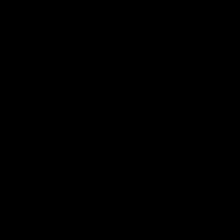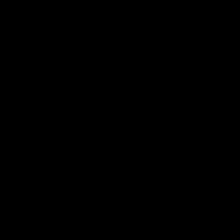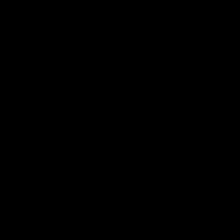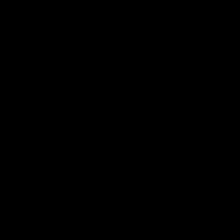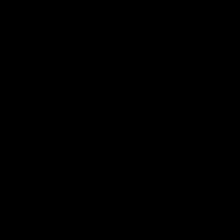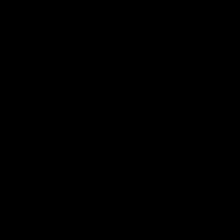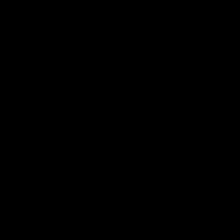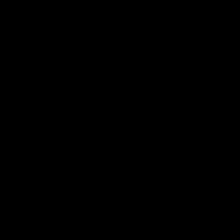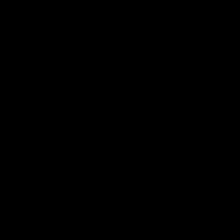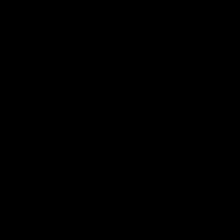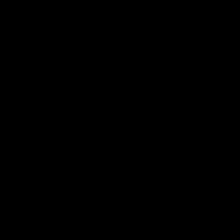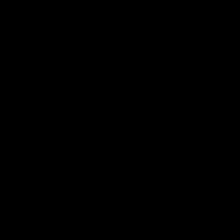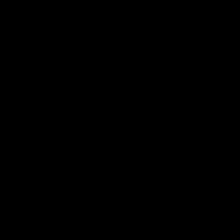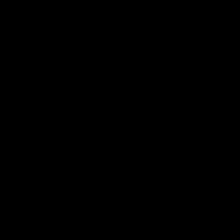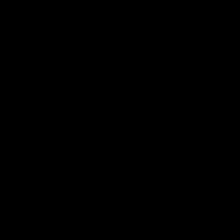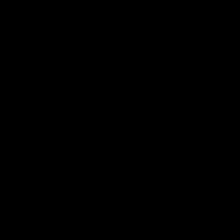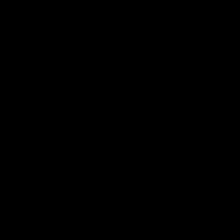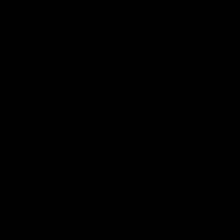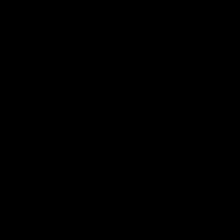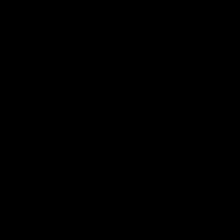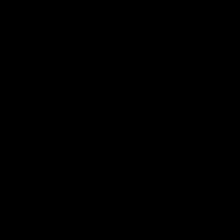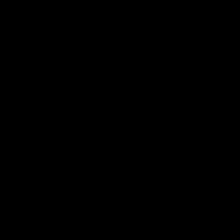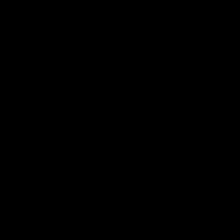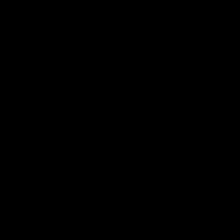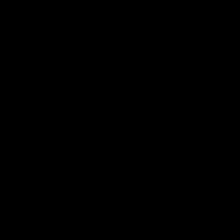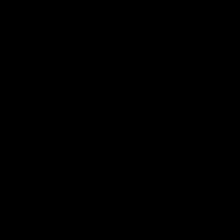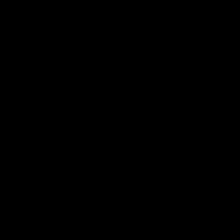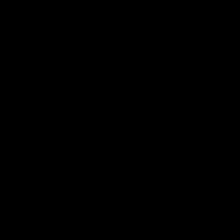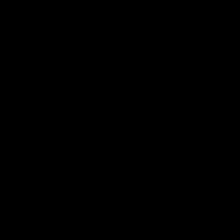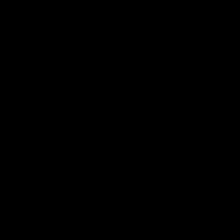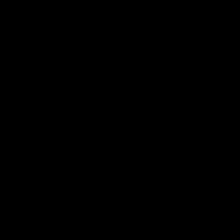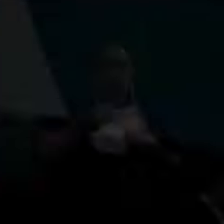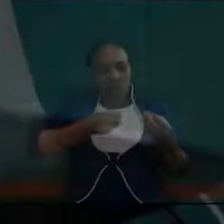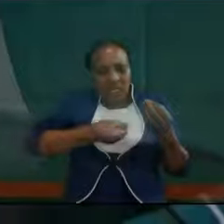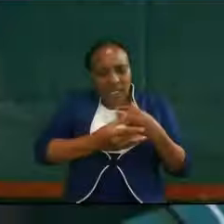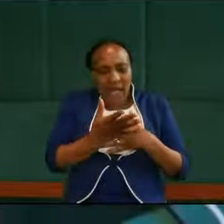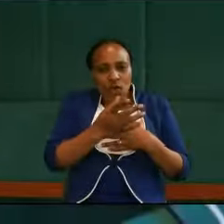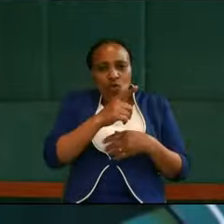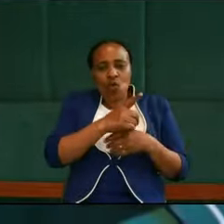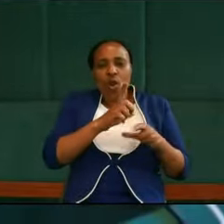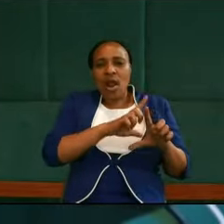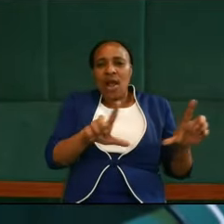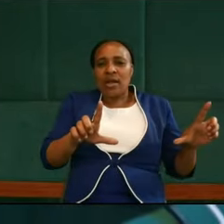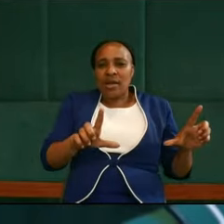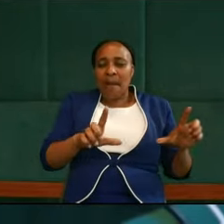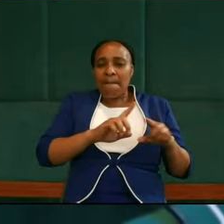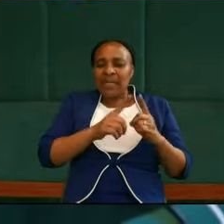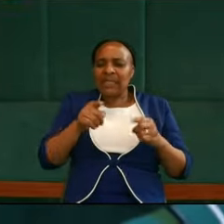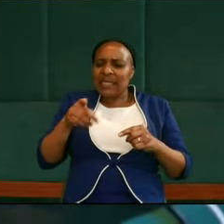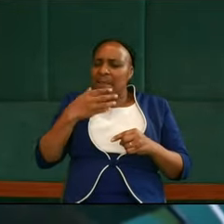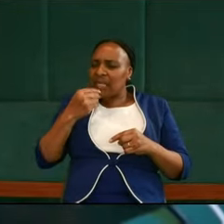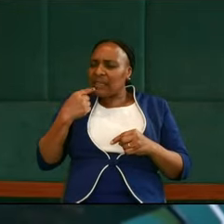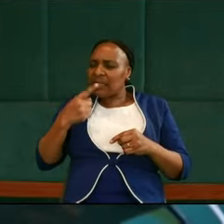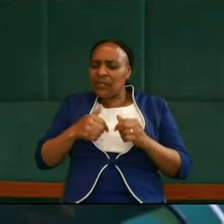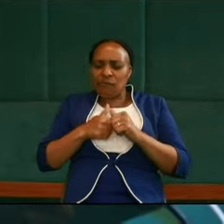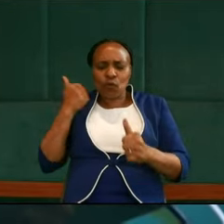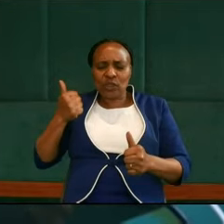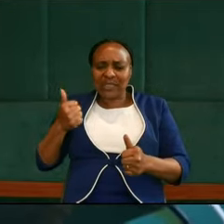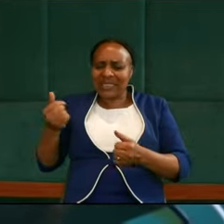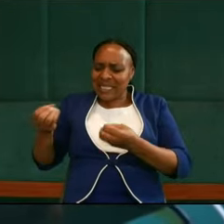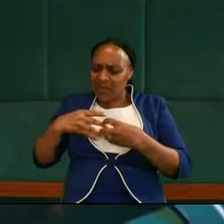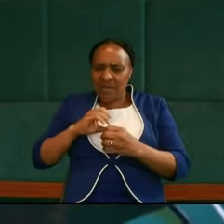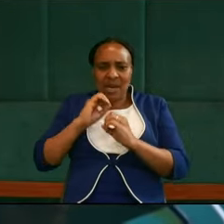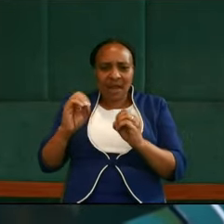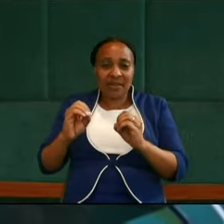else if it pleases you or pleases you, I will give you money.'" In short, he says, "I will not give you." In other words,